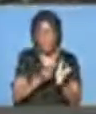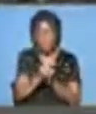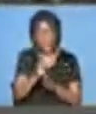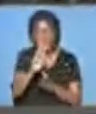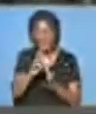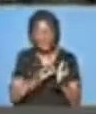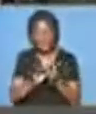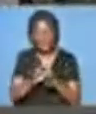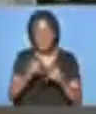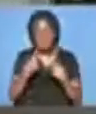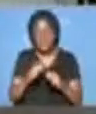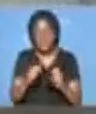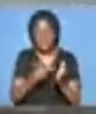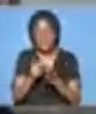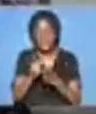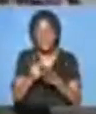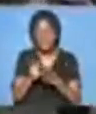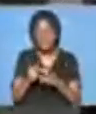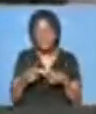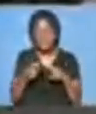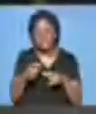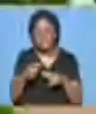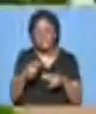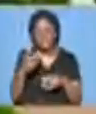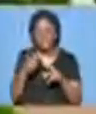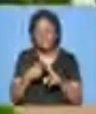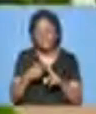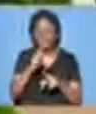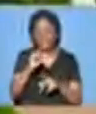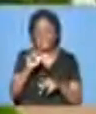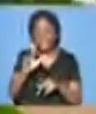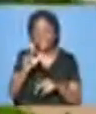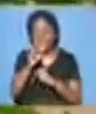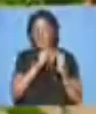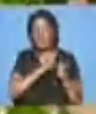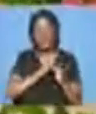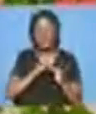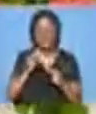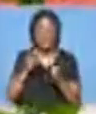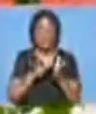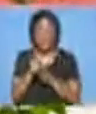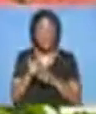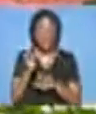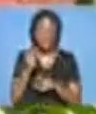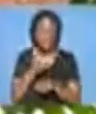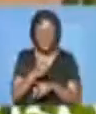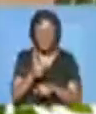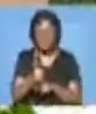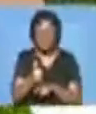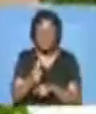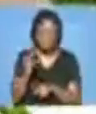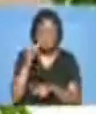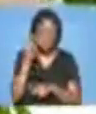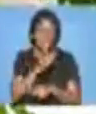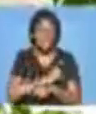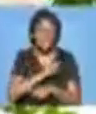of attempted murder read aloud in the magistrate's court to the 23-year-old murder accused, Marquella Dean. She's the hospital lane woman charged